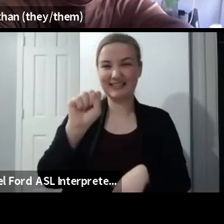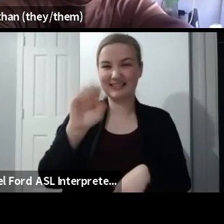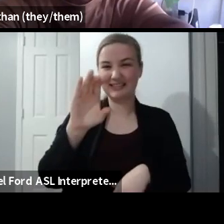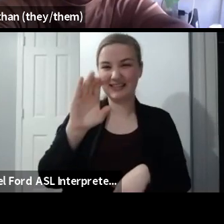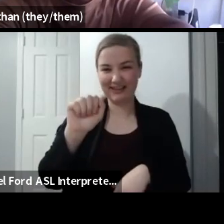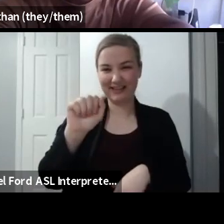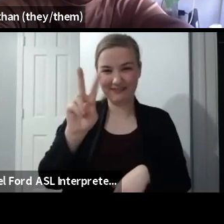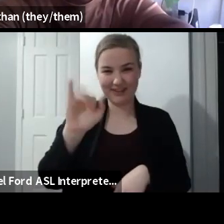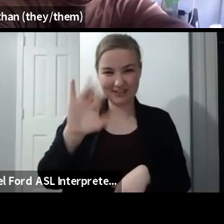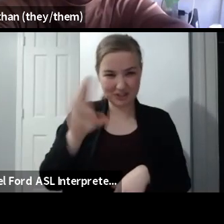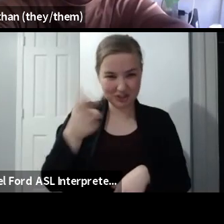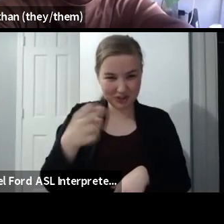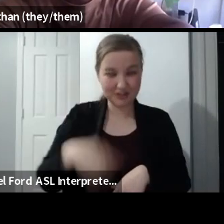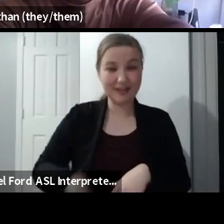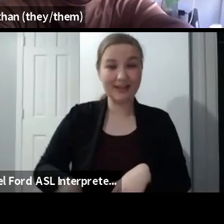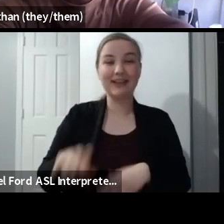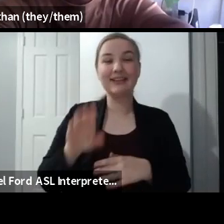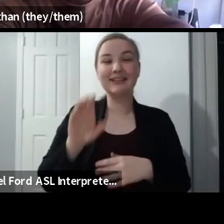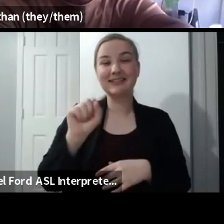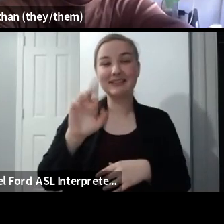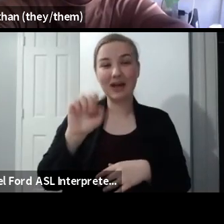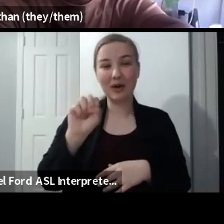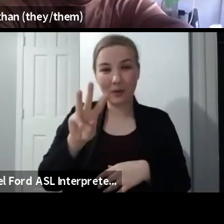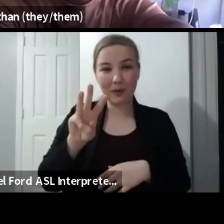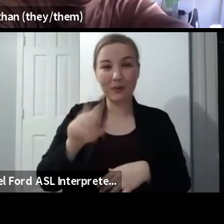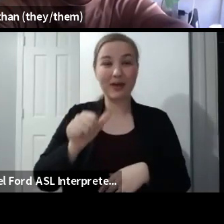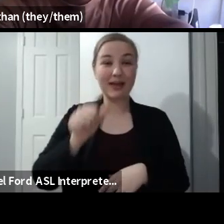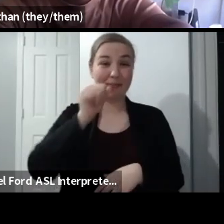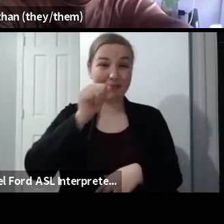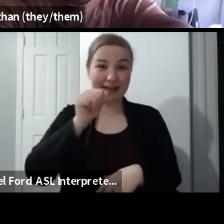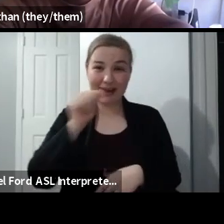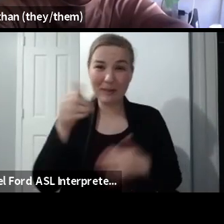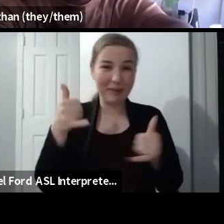sorrel, cornmeal porridge, peanut porridge.